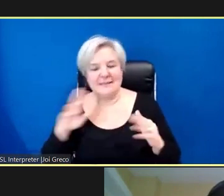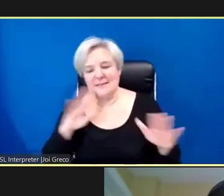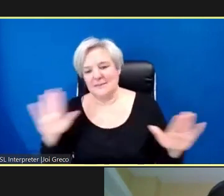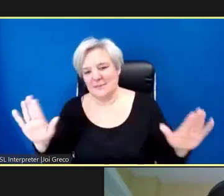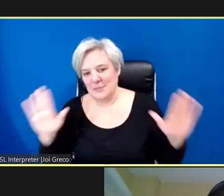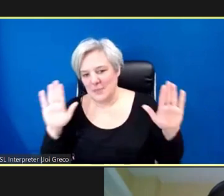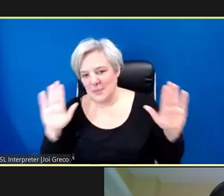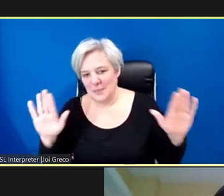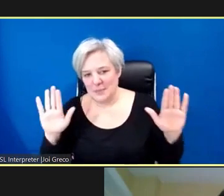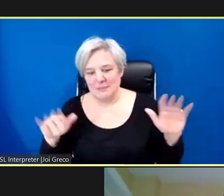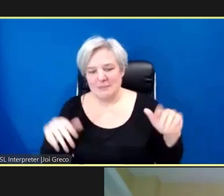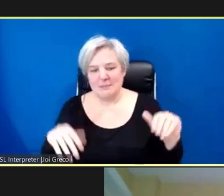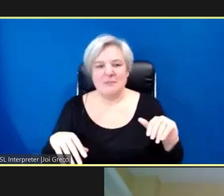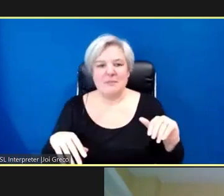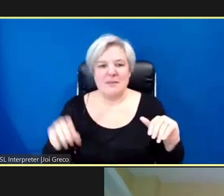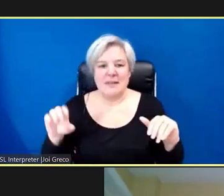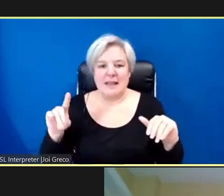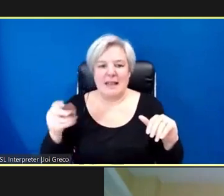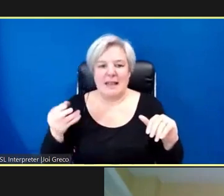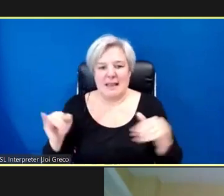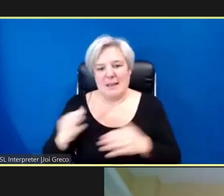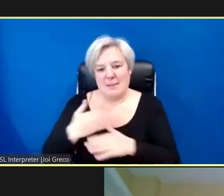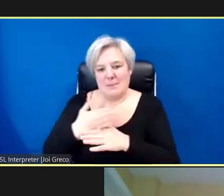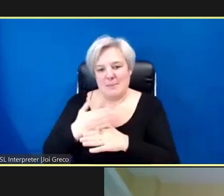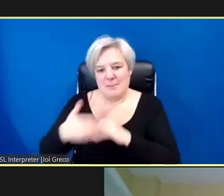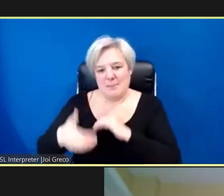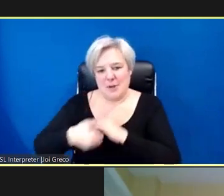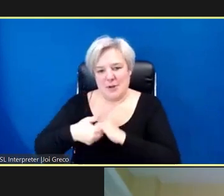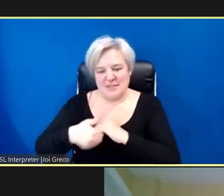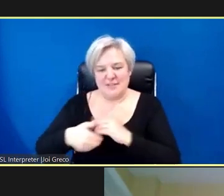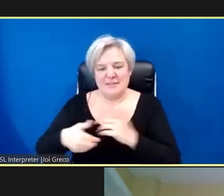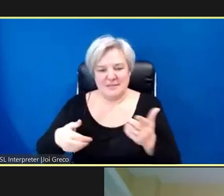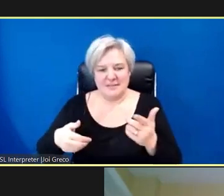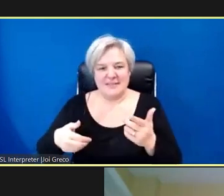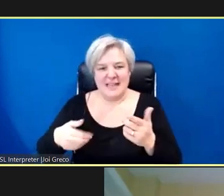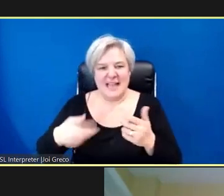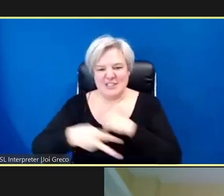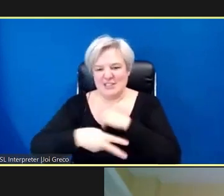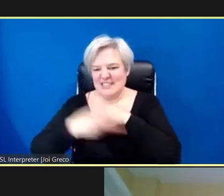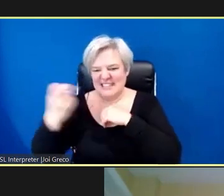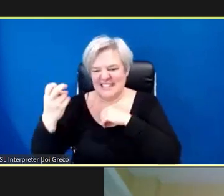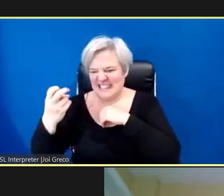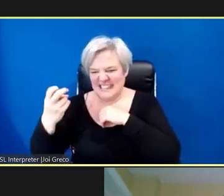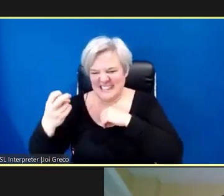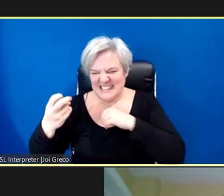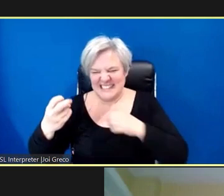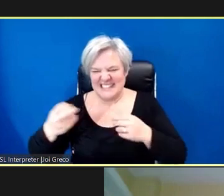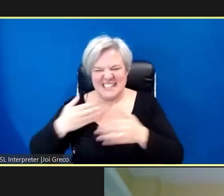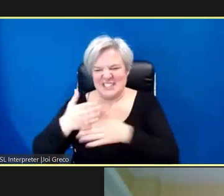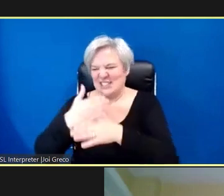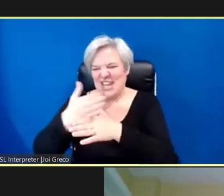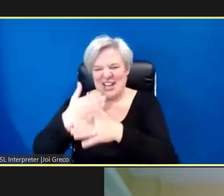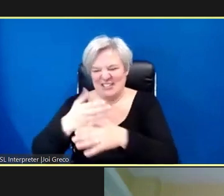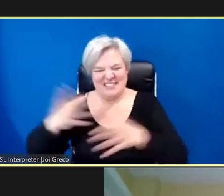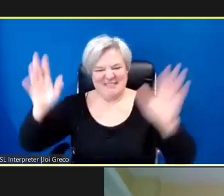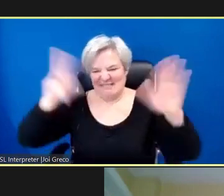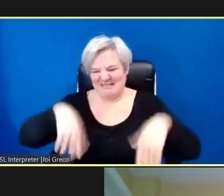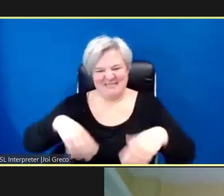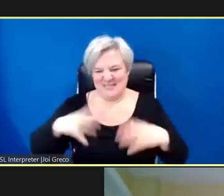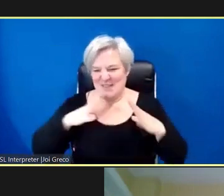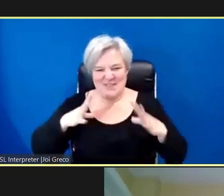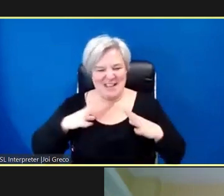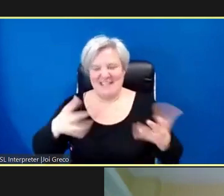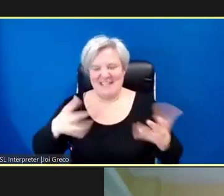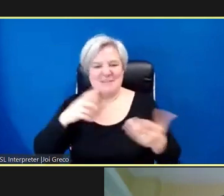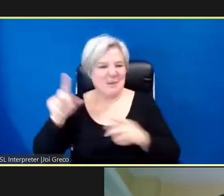great EHDI partner and believes in stealing shamelessly and sharing seamlessly. So I'm sure we could pick her brain